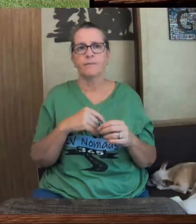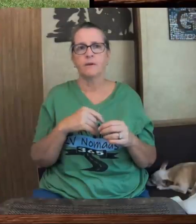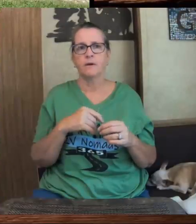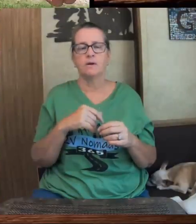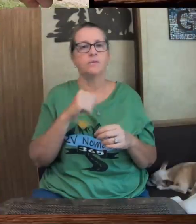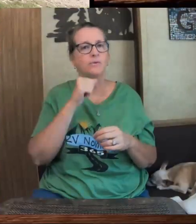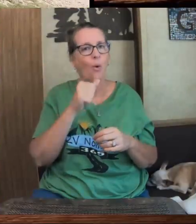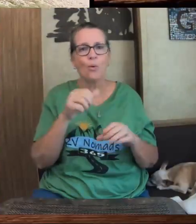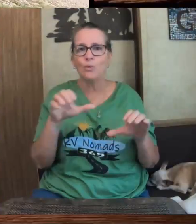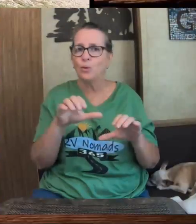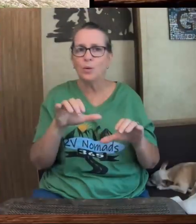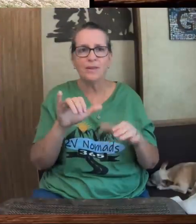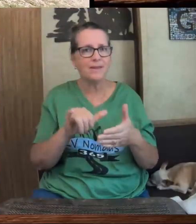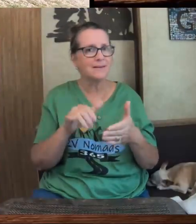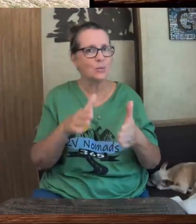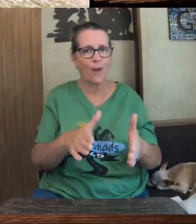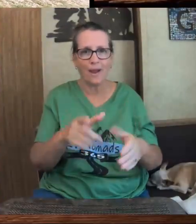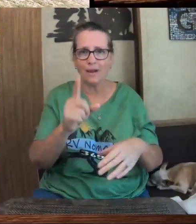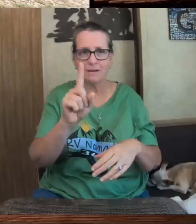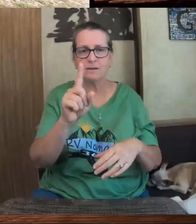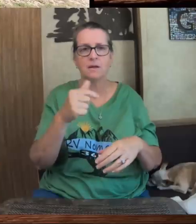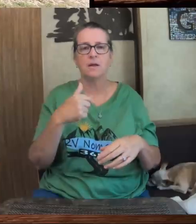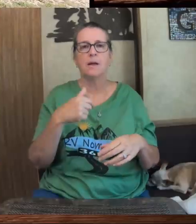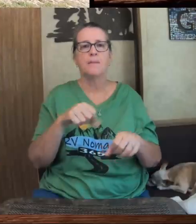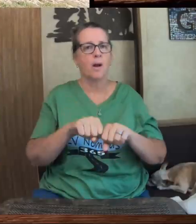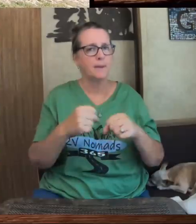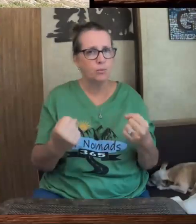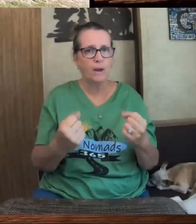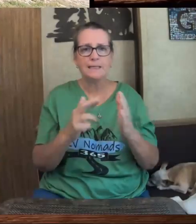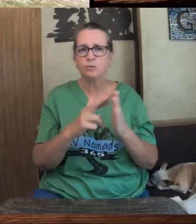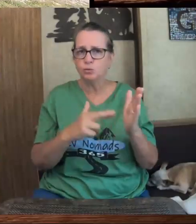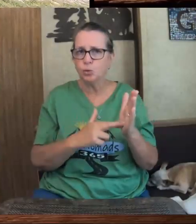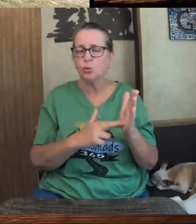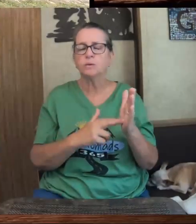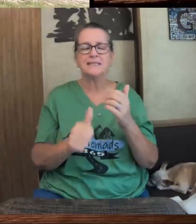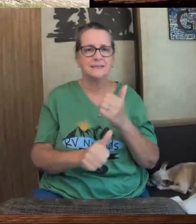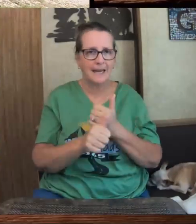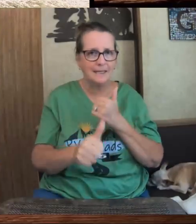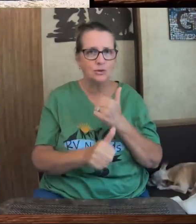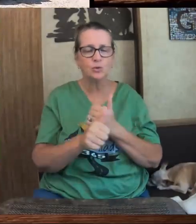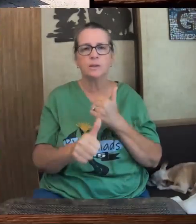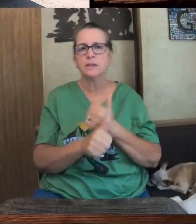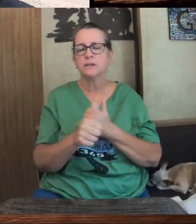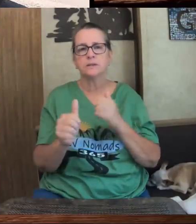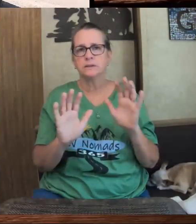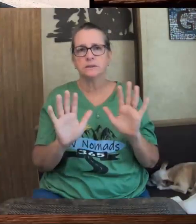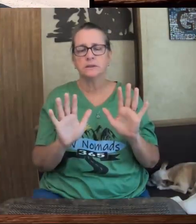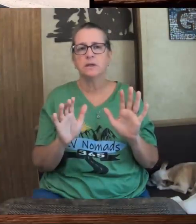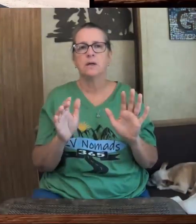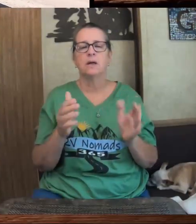I do not do it this way. This probably breaks every rule in danger that you can possibly